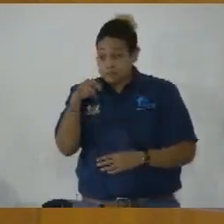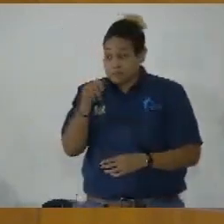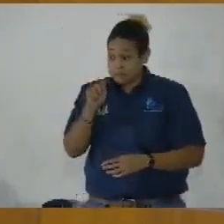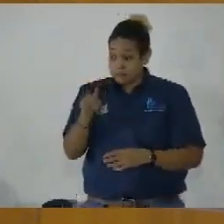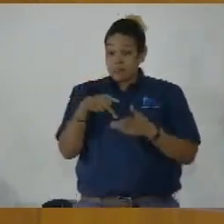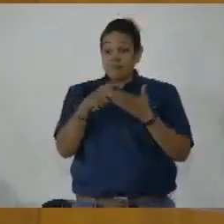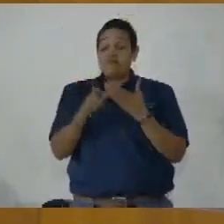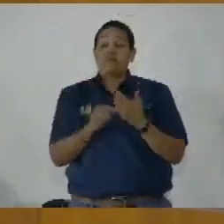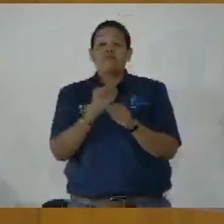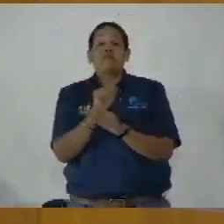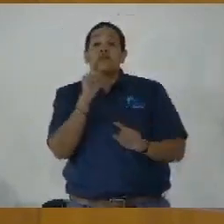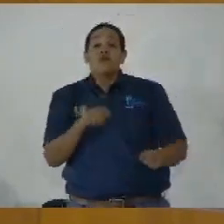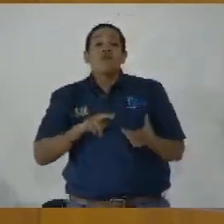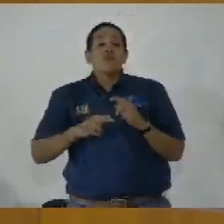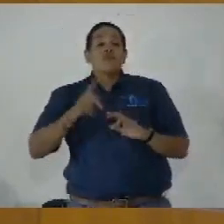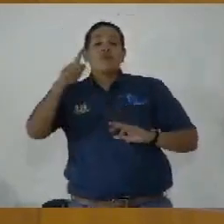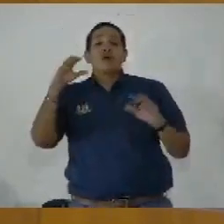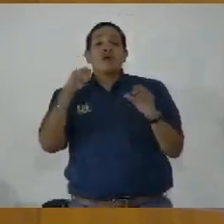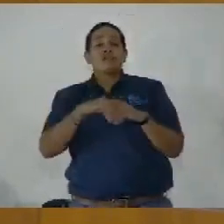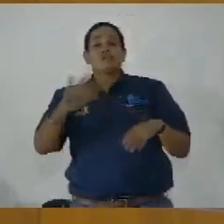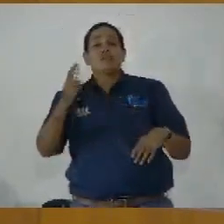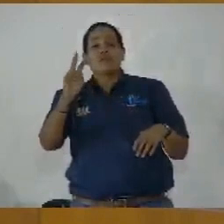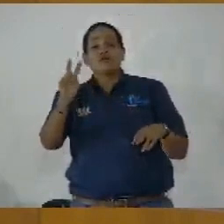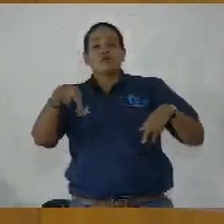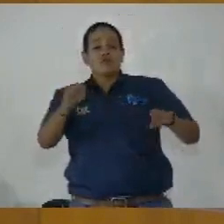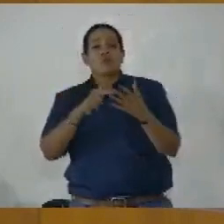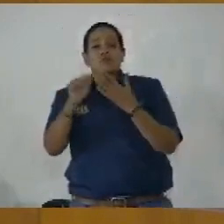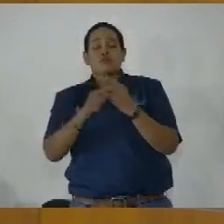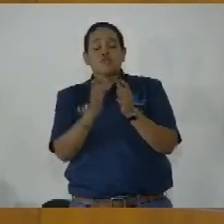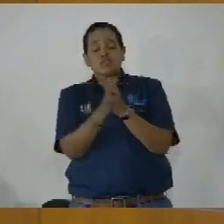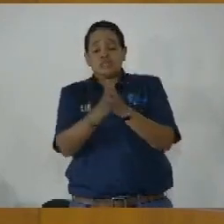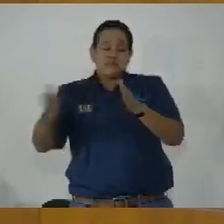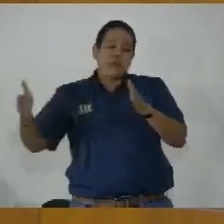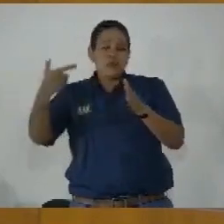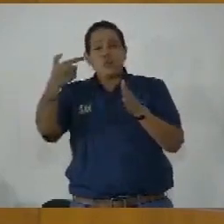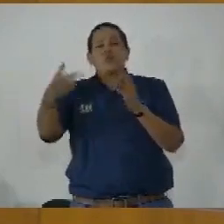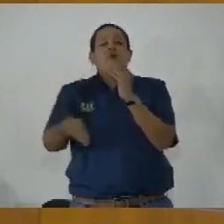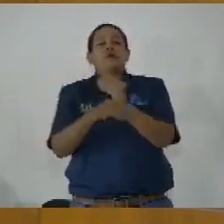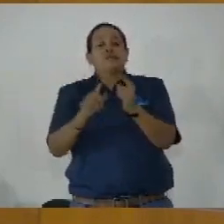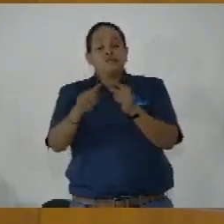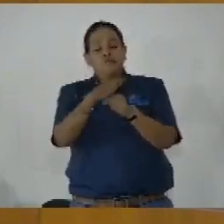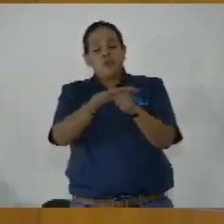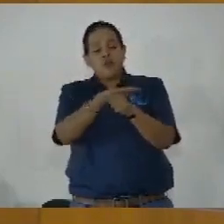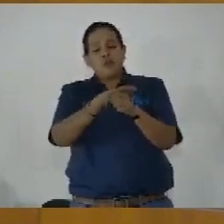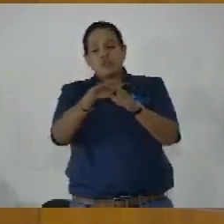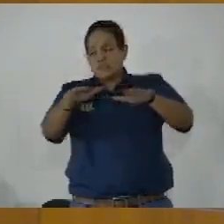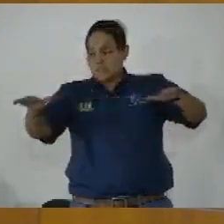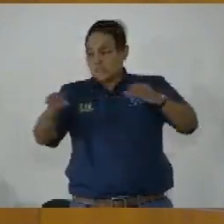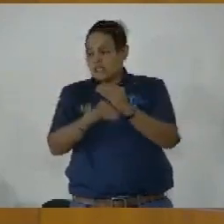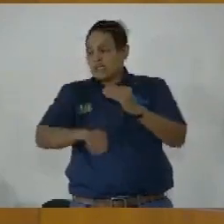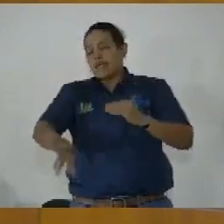1, consists of 42 road projects spanning 21 consistencies across